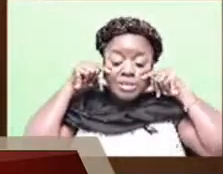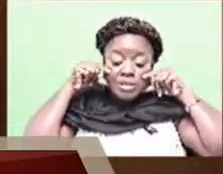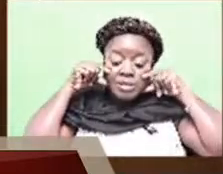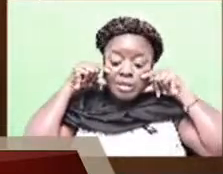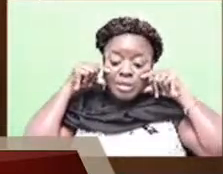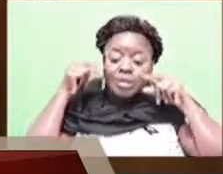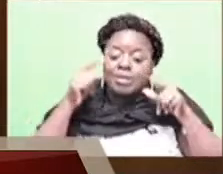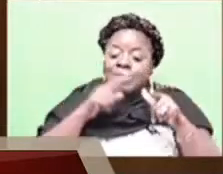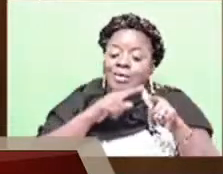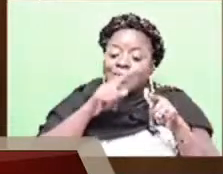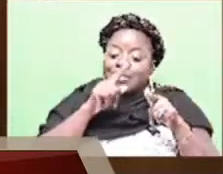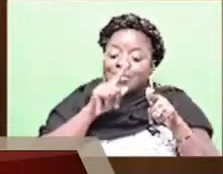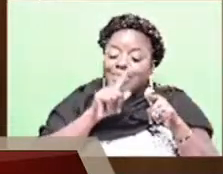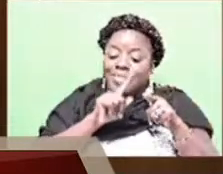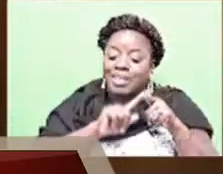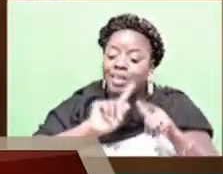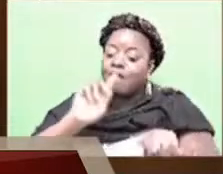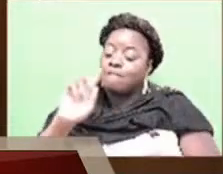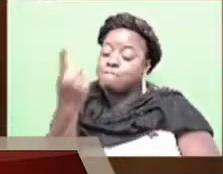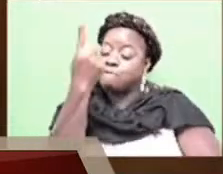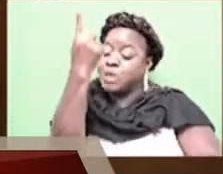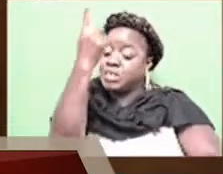by way of first offense,